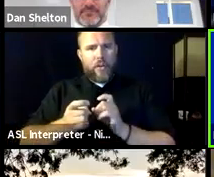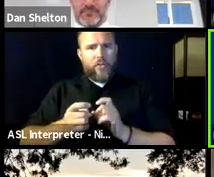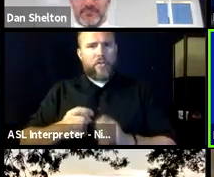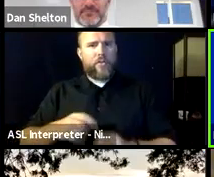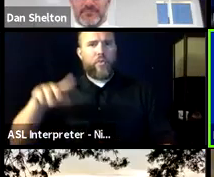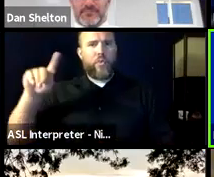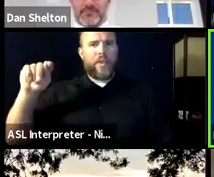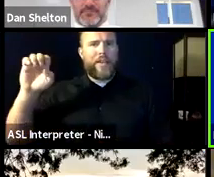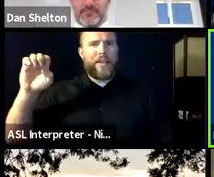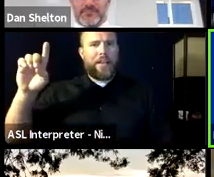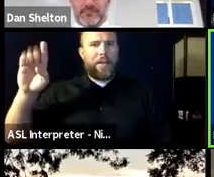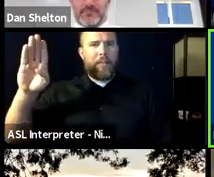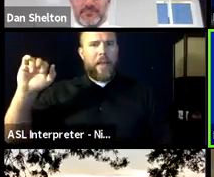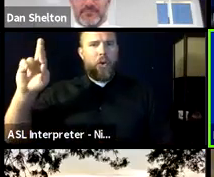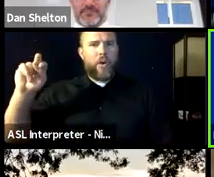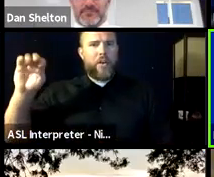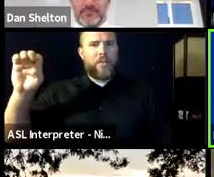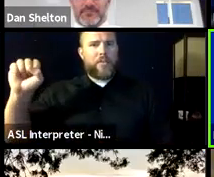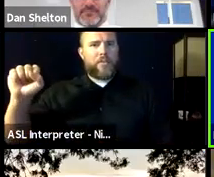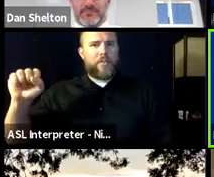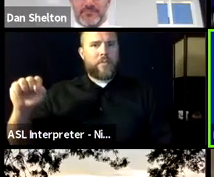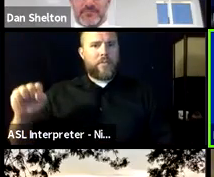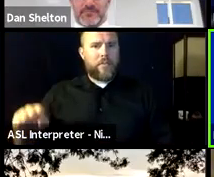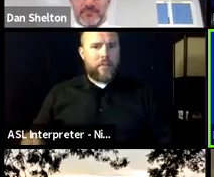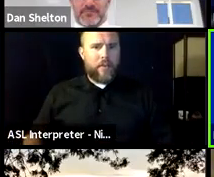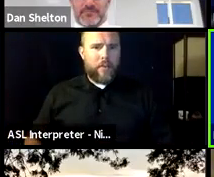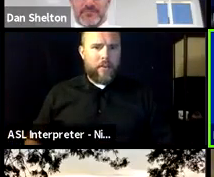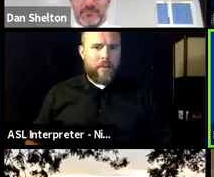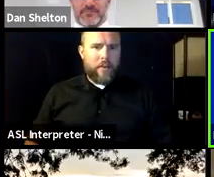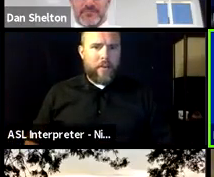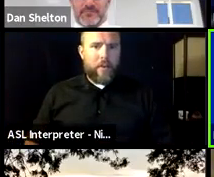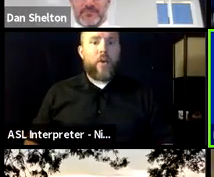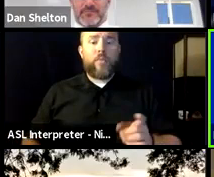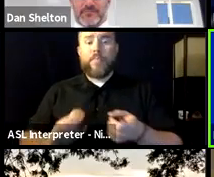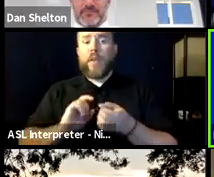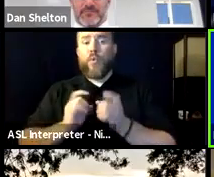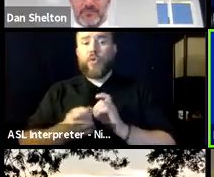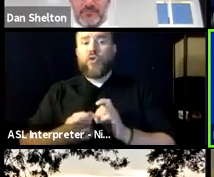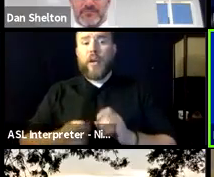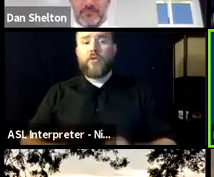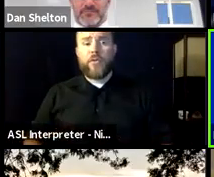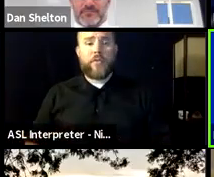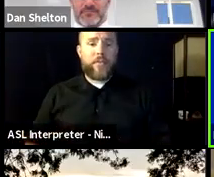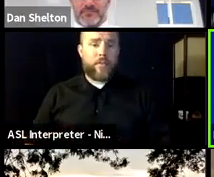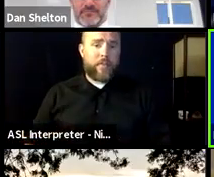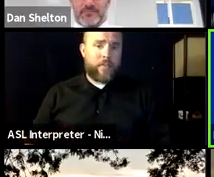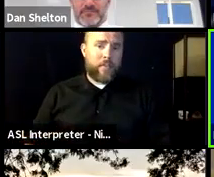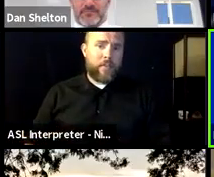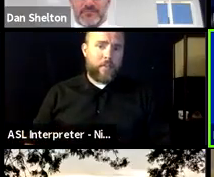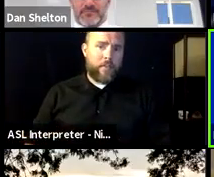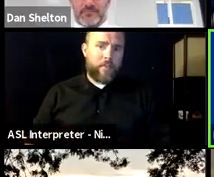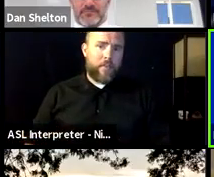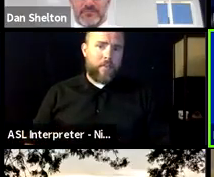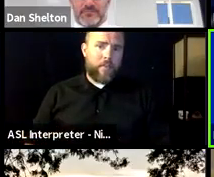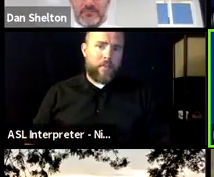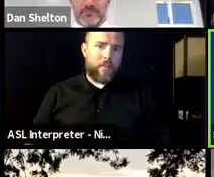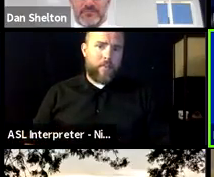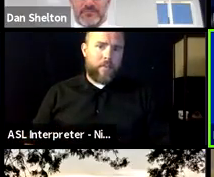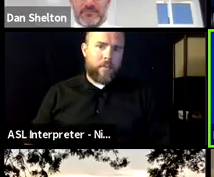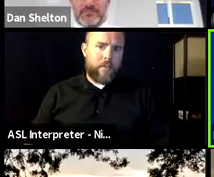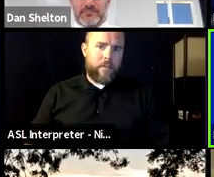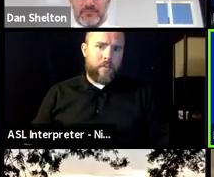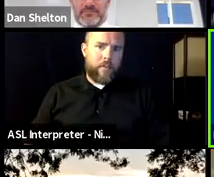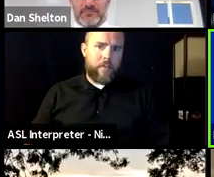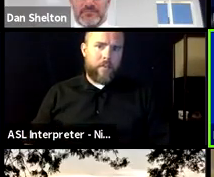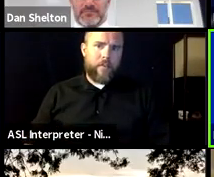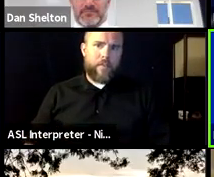and that didn't happen. Pardon? It was. But then there was one to name the